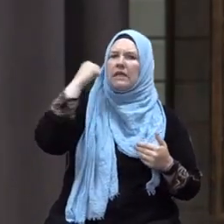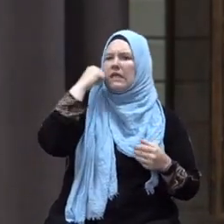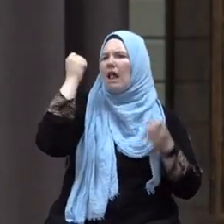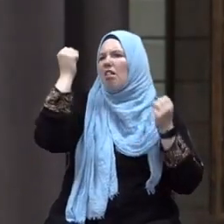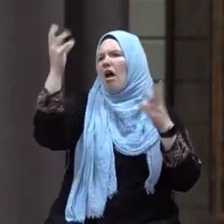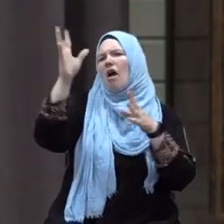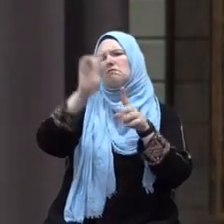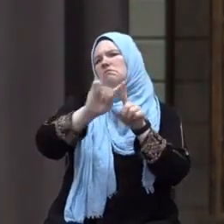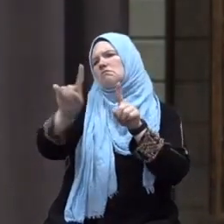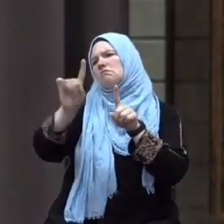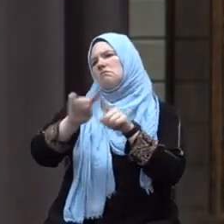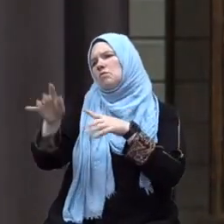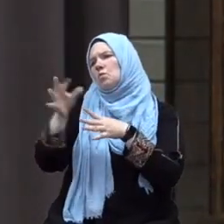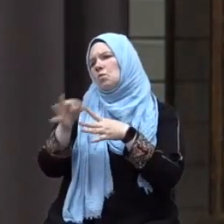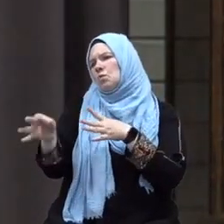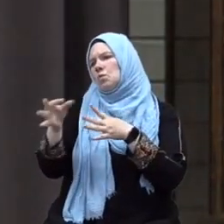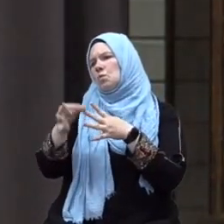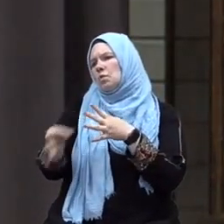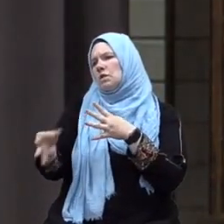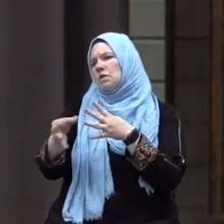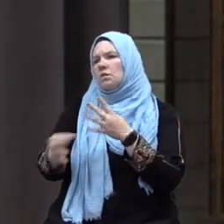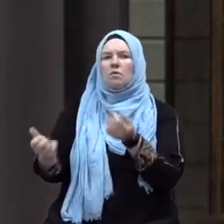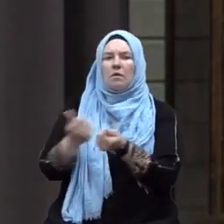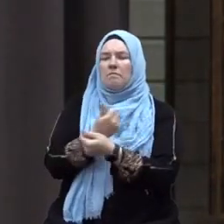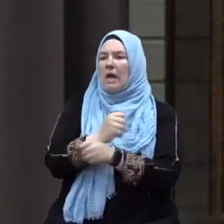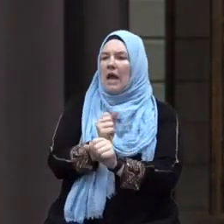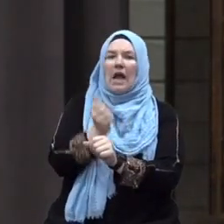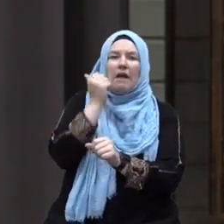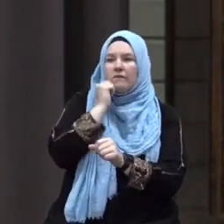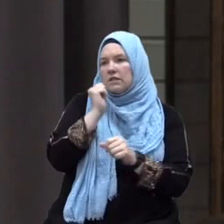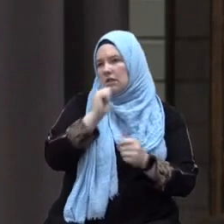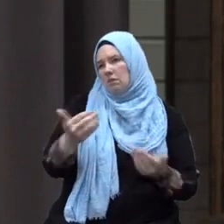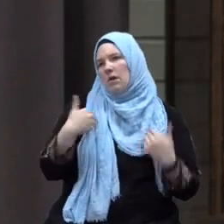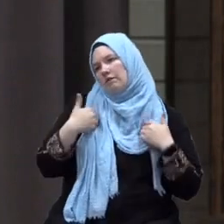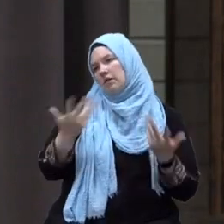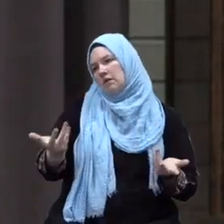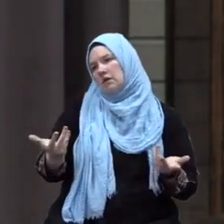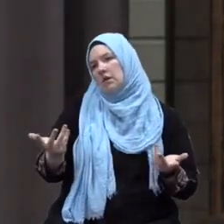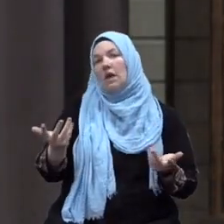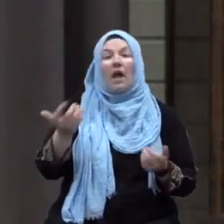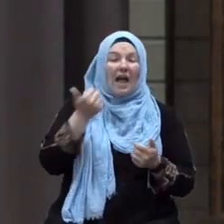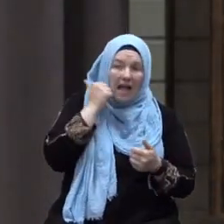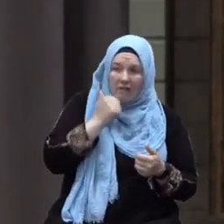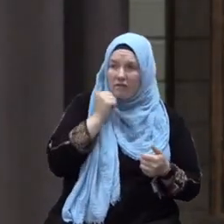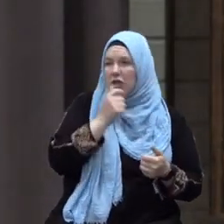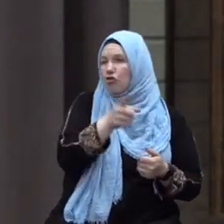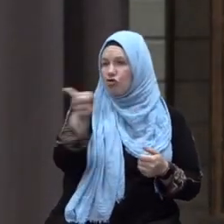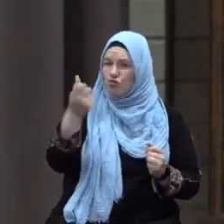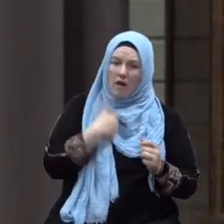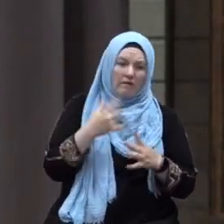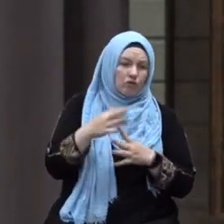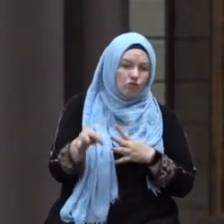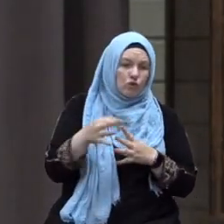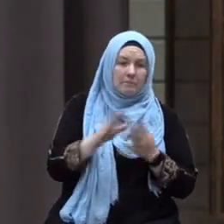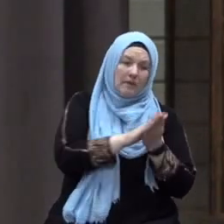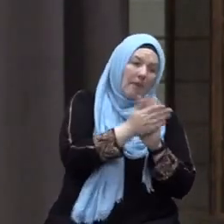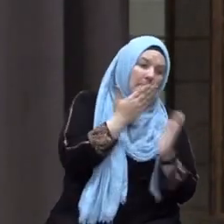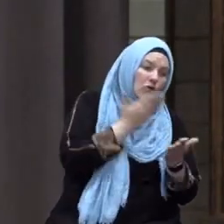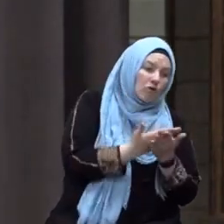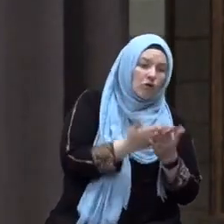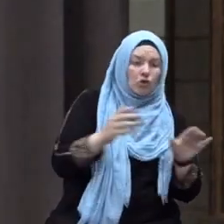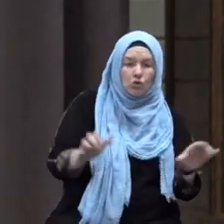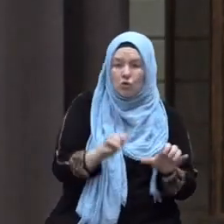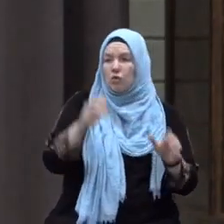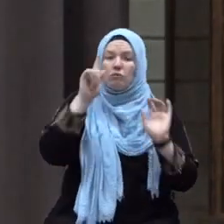of choices and decisions to make every single day. Every single day, you have the choice to be good